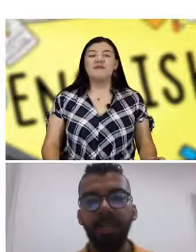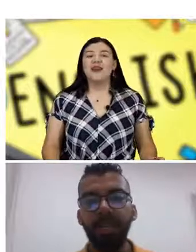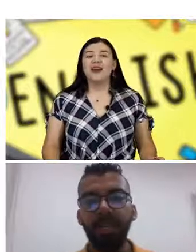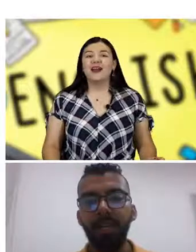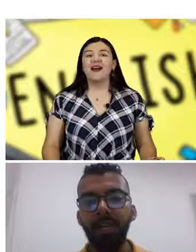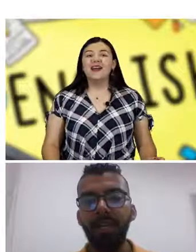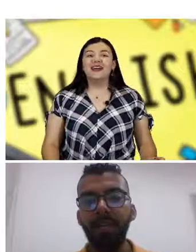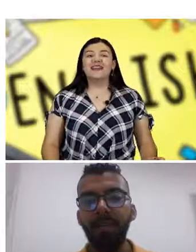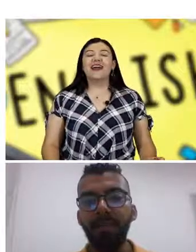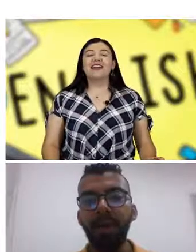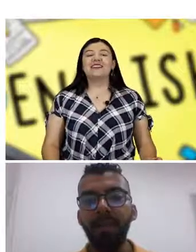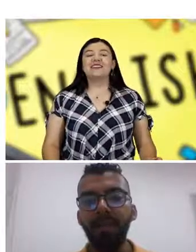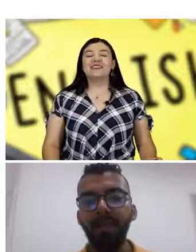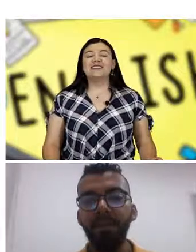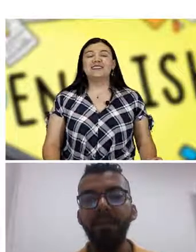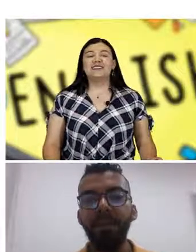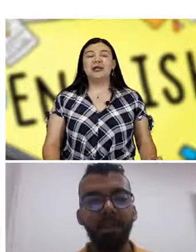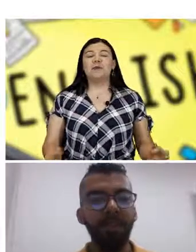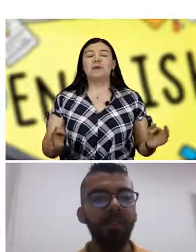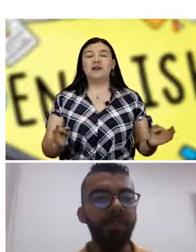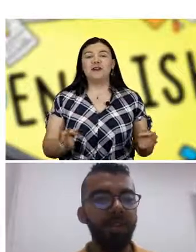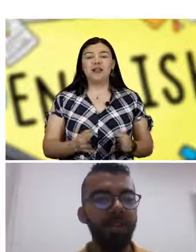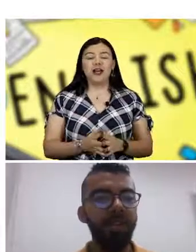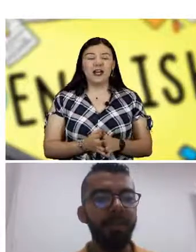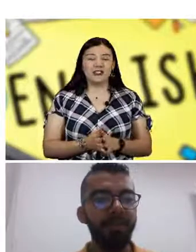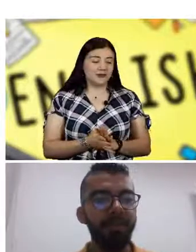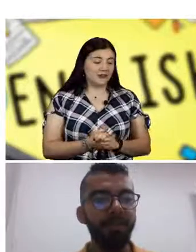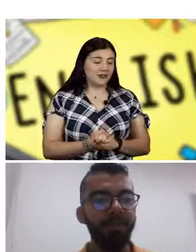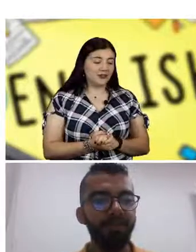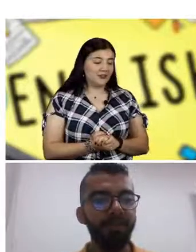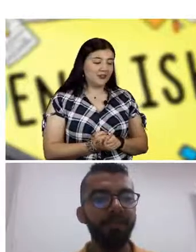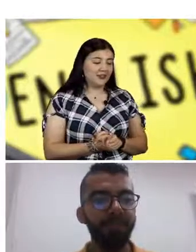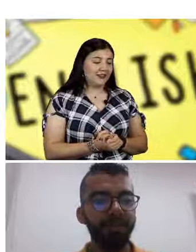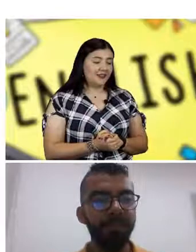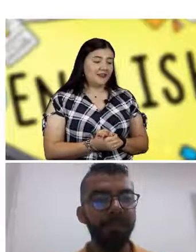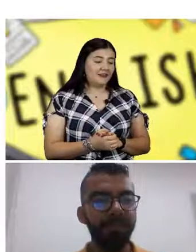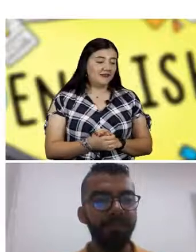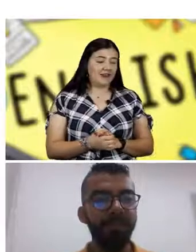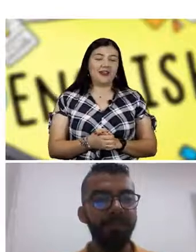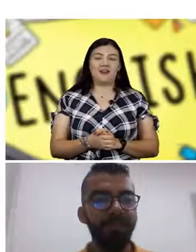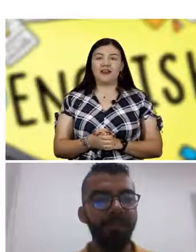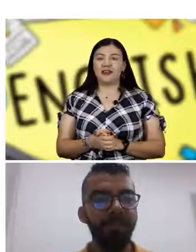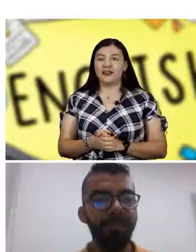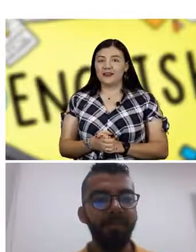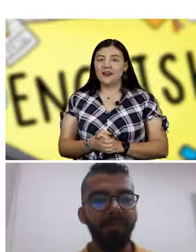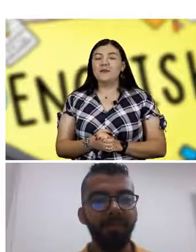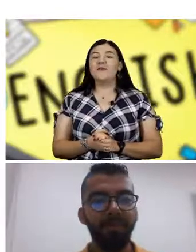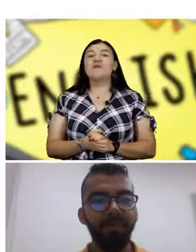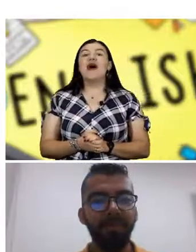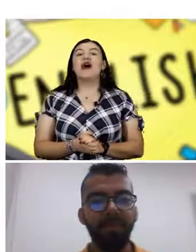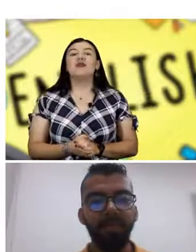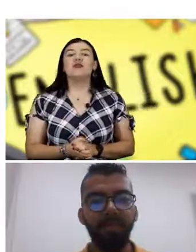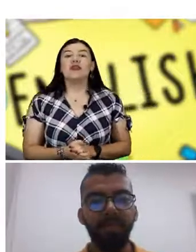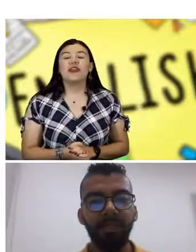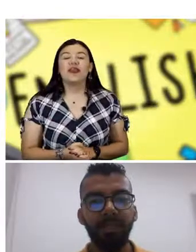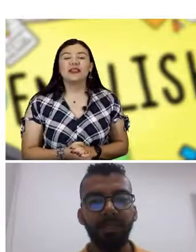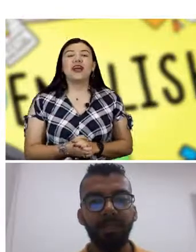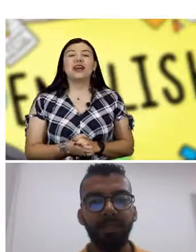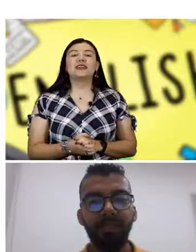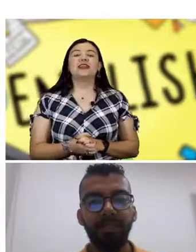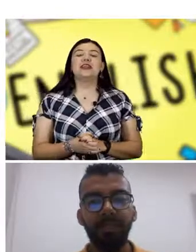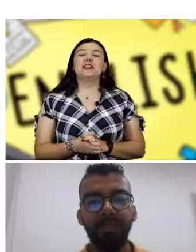Oh, Jimena, that is the And perfect answer. Very good.